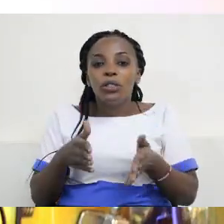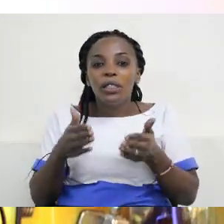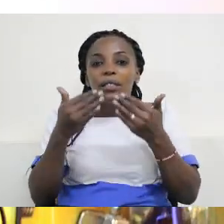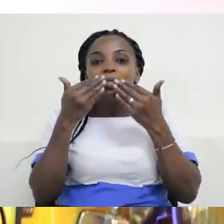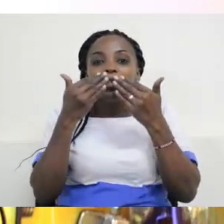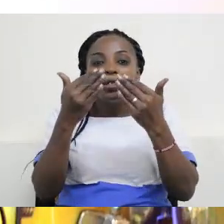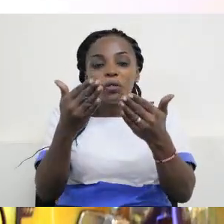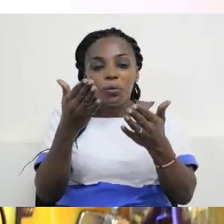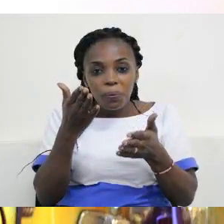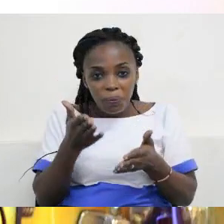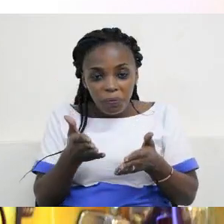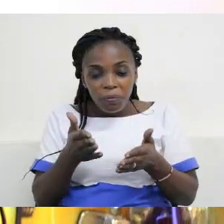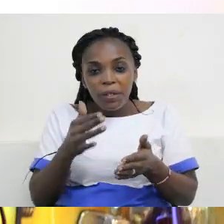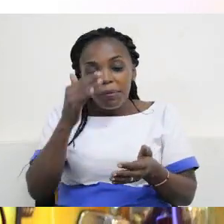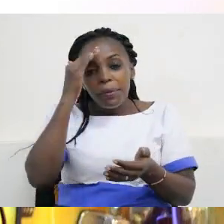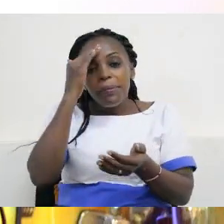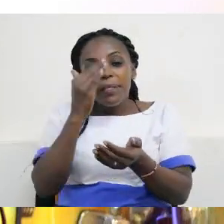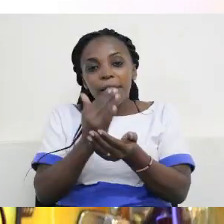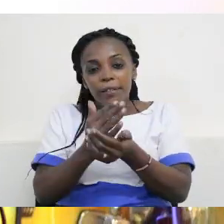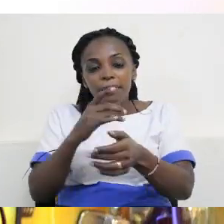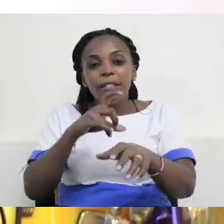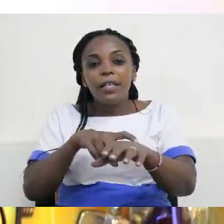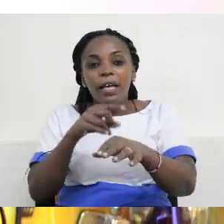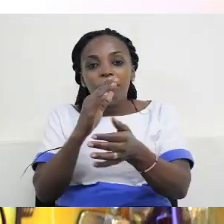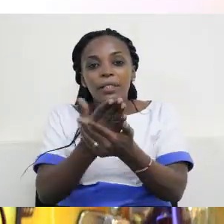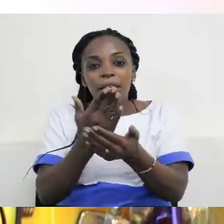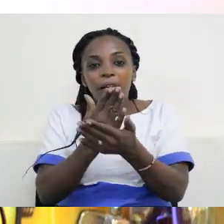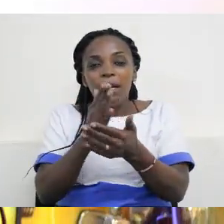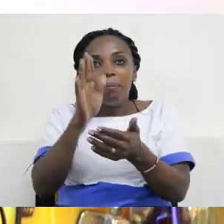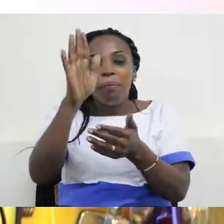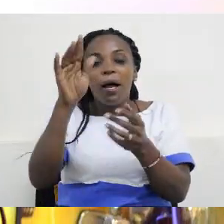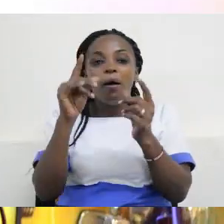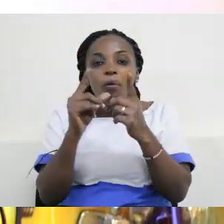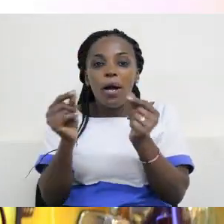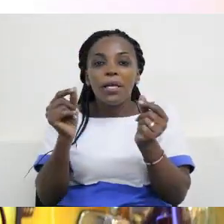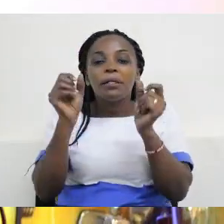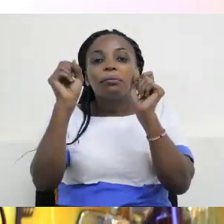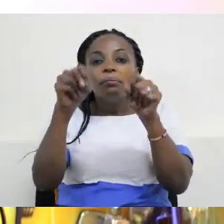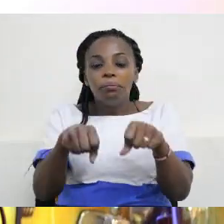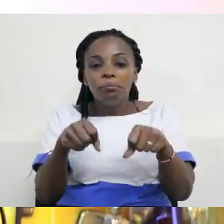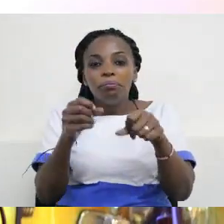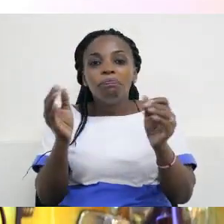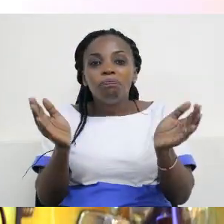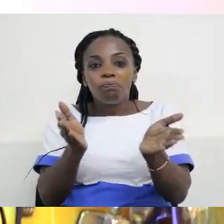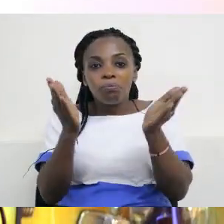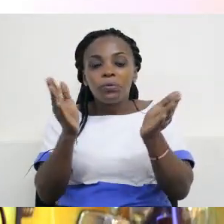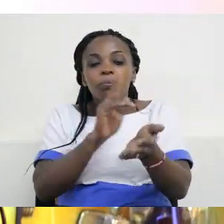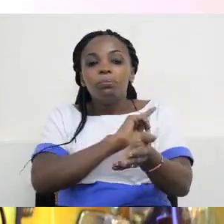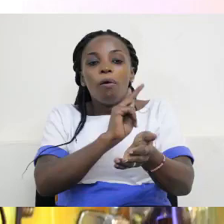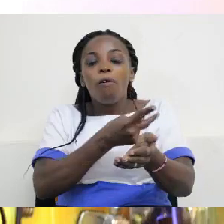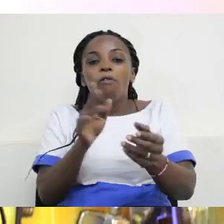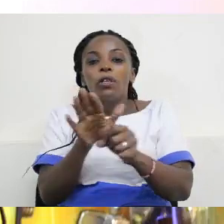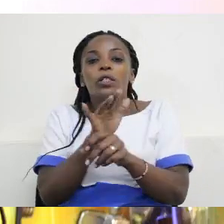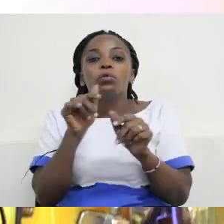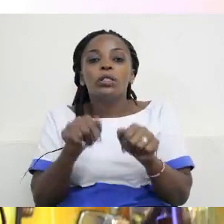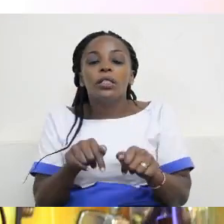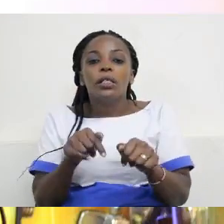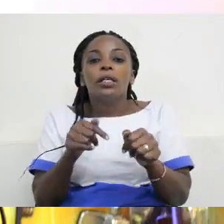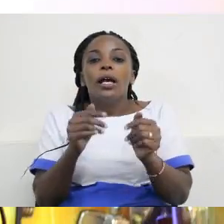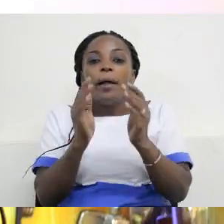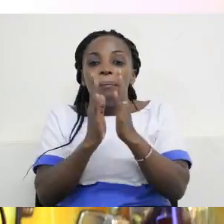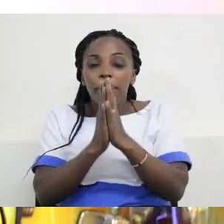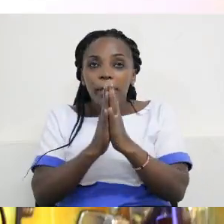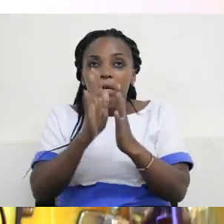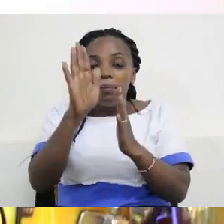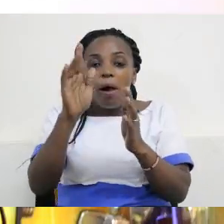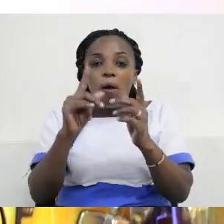you for being here, and I trust that as we share in the word of God, that He will minister powerfully to you today. It is my prayer that